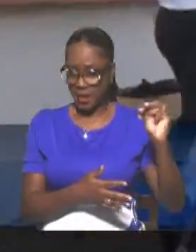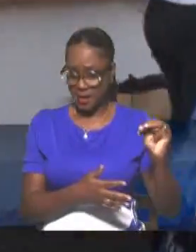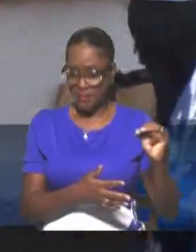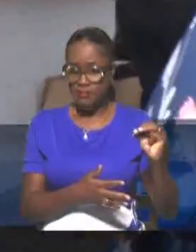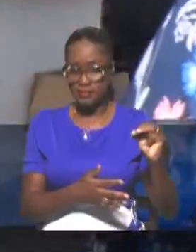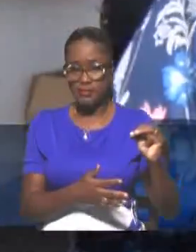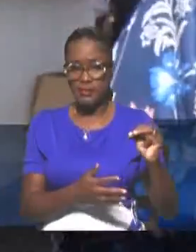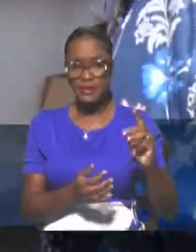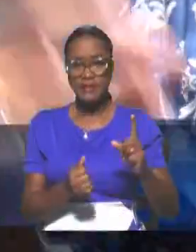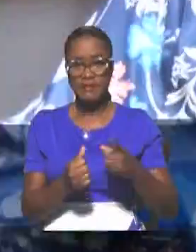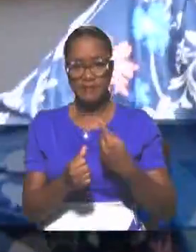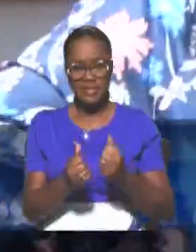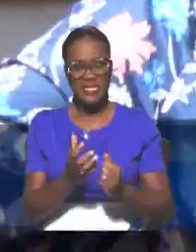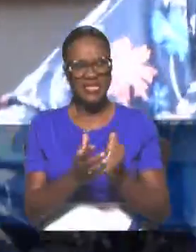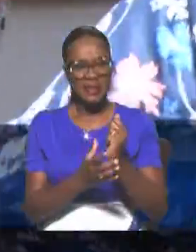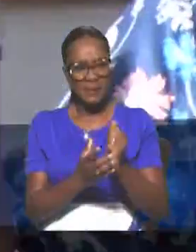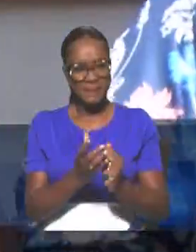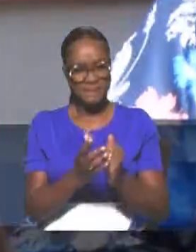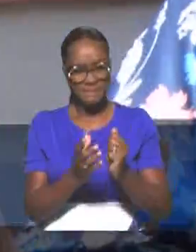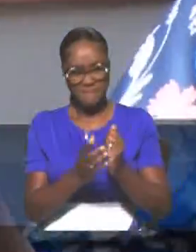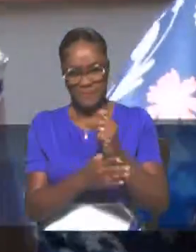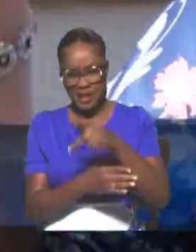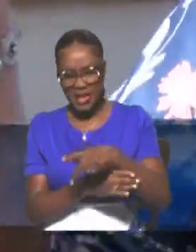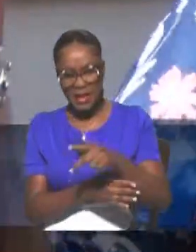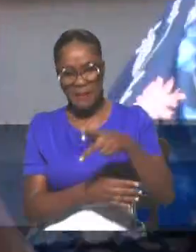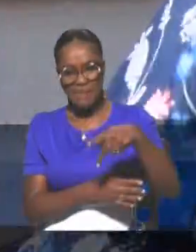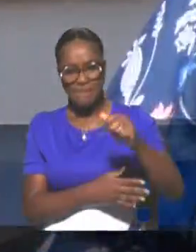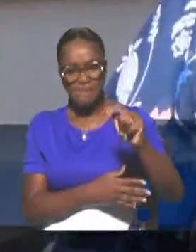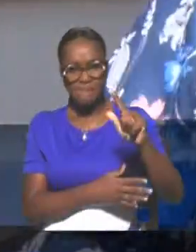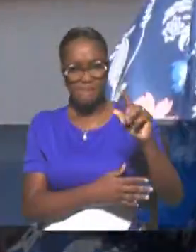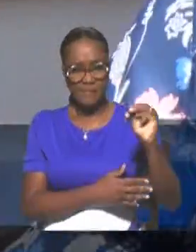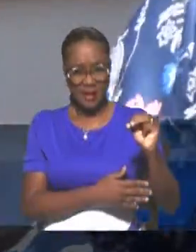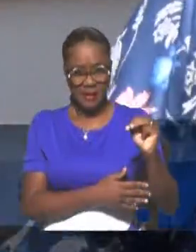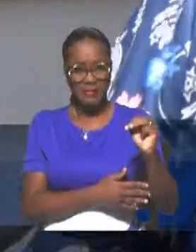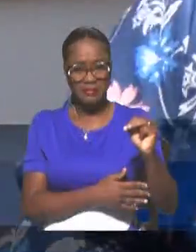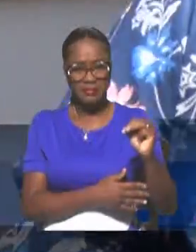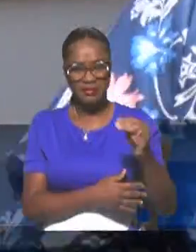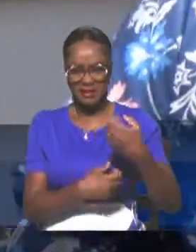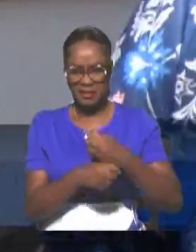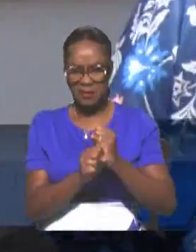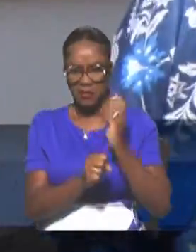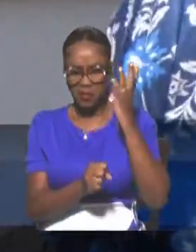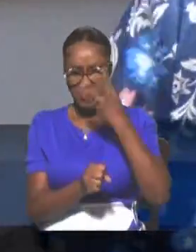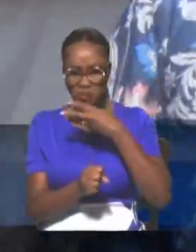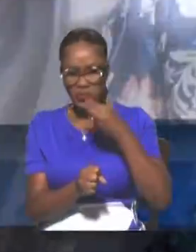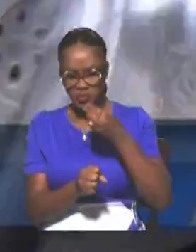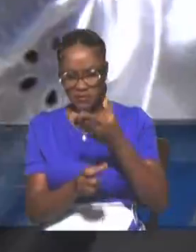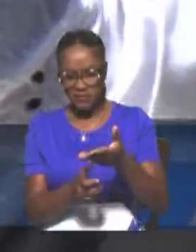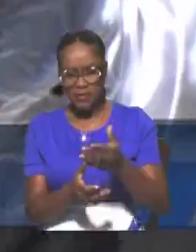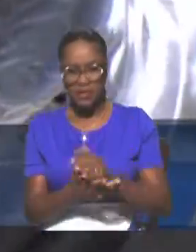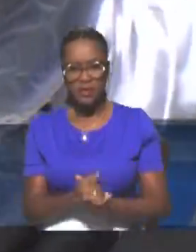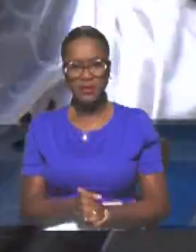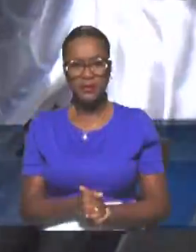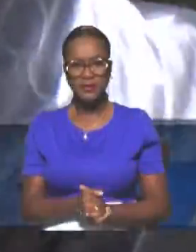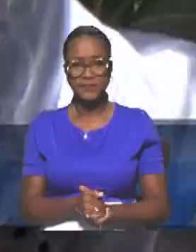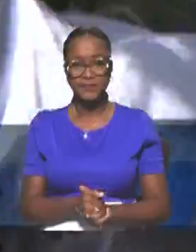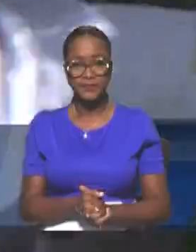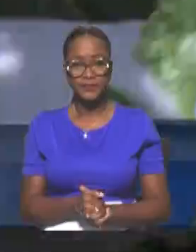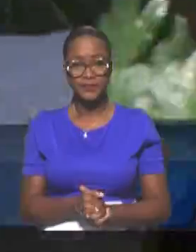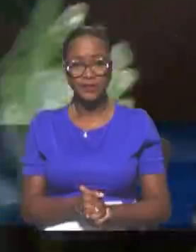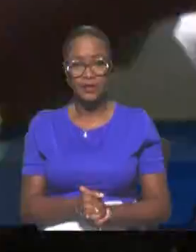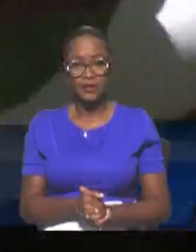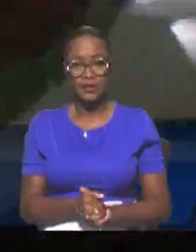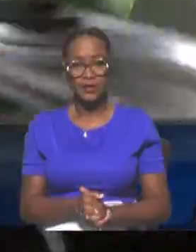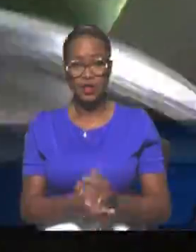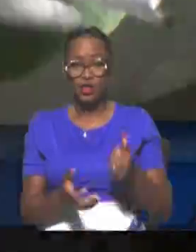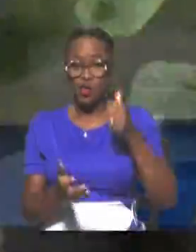have first planted palms to beautify the quadrangle area where they spend most of their time once they are out of their classroom. In their harvesting season,